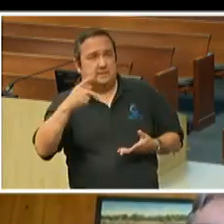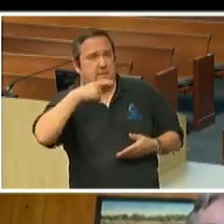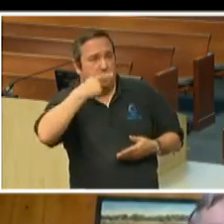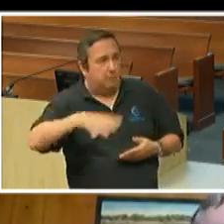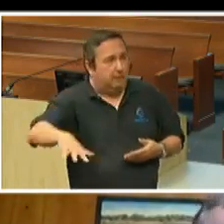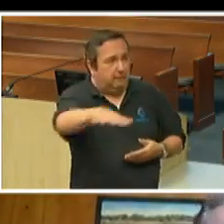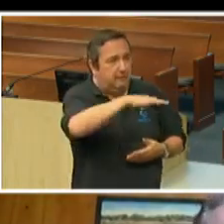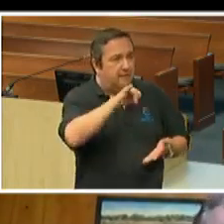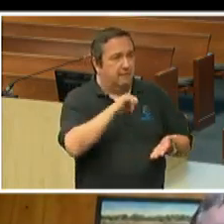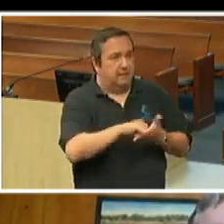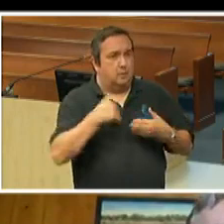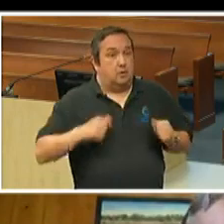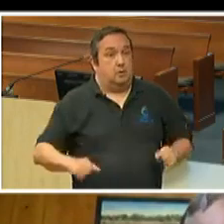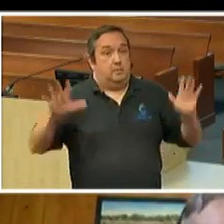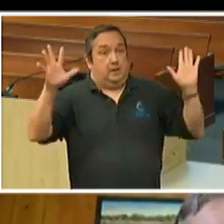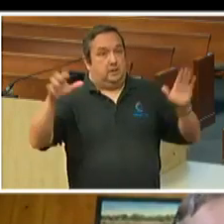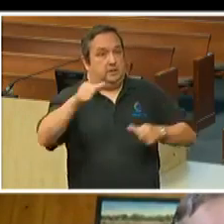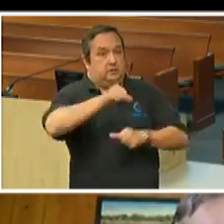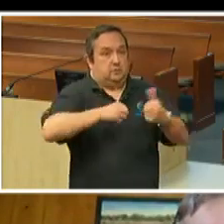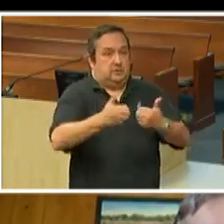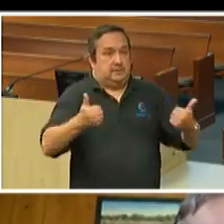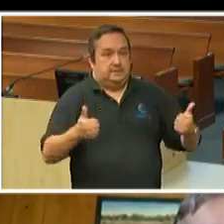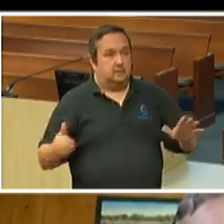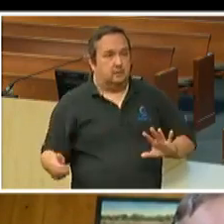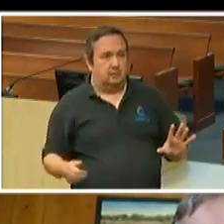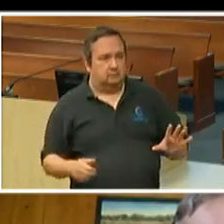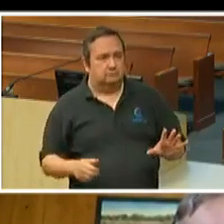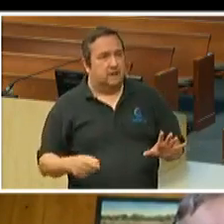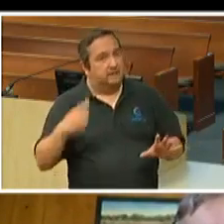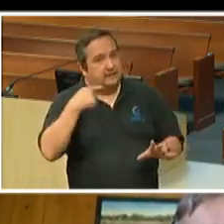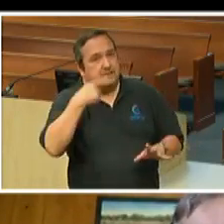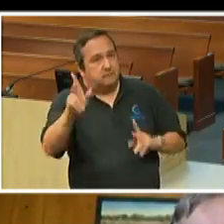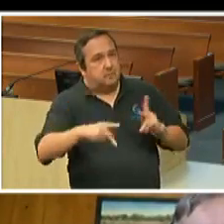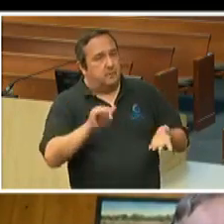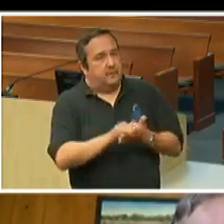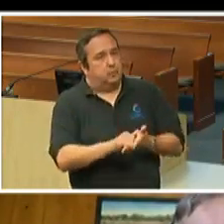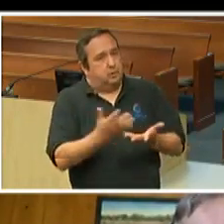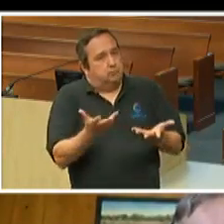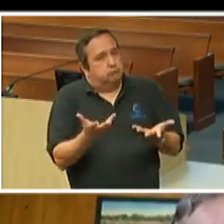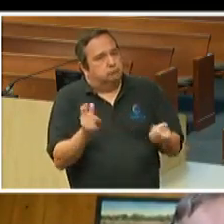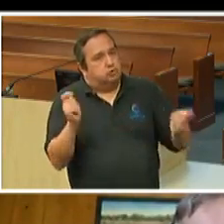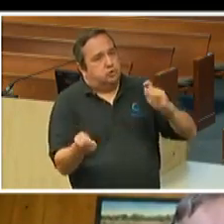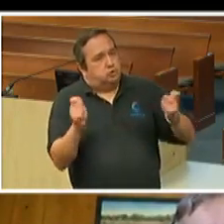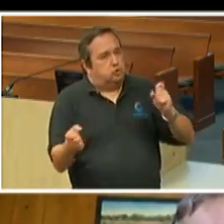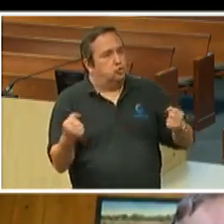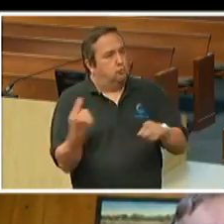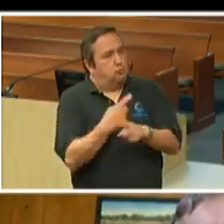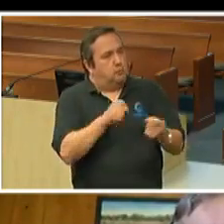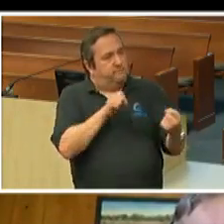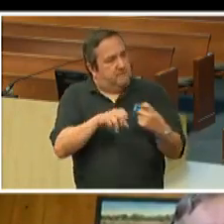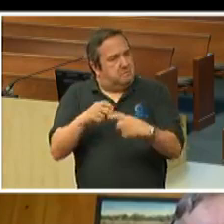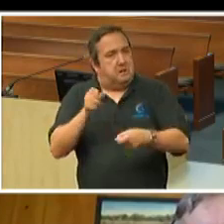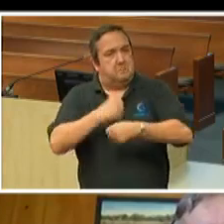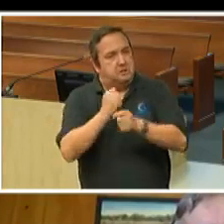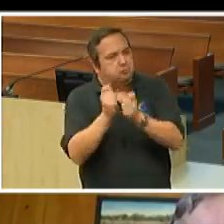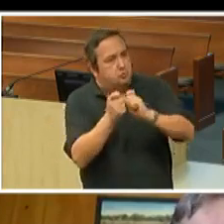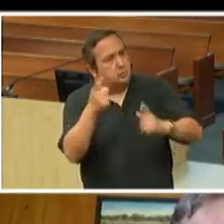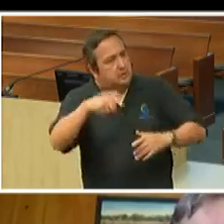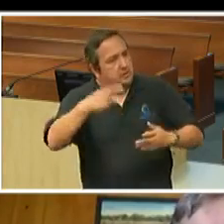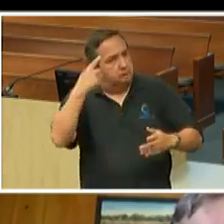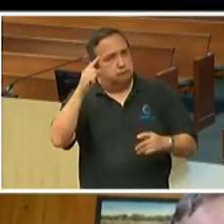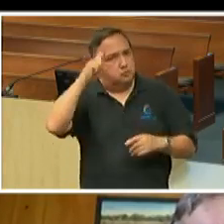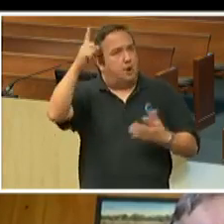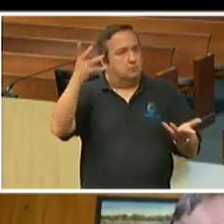we're abandoning social distances. I think it tells the public that we're responding to appropriate feedback and making adjustments that are